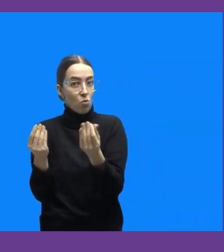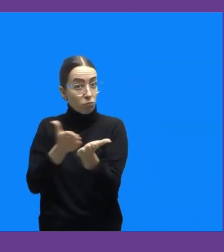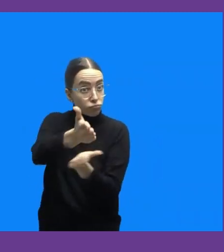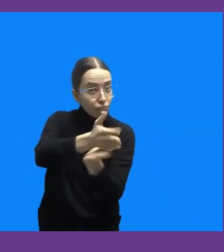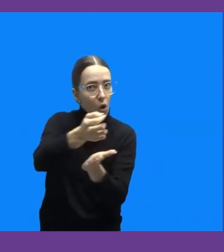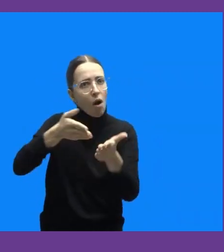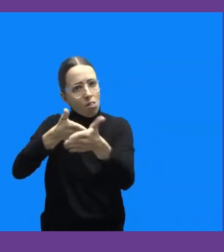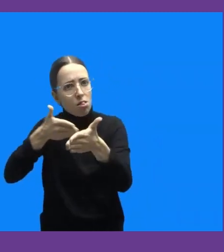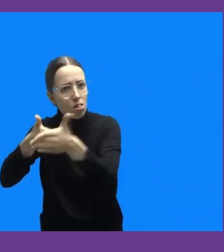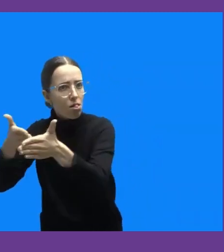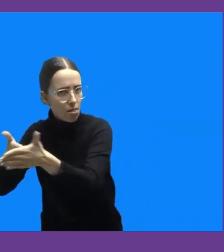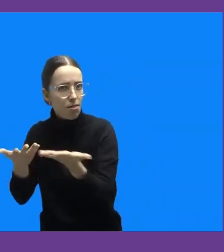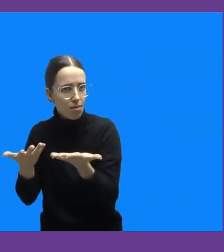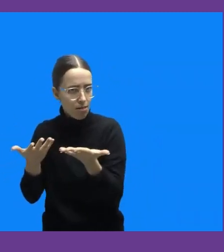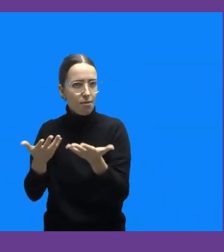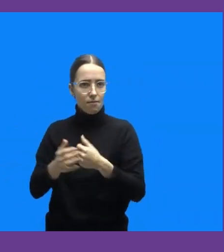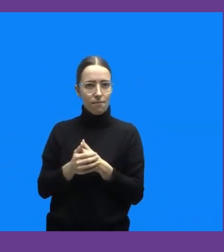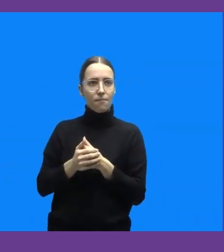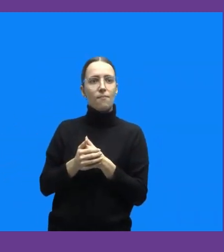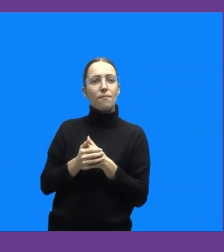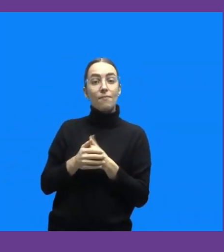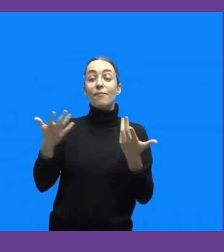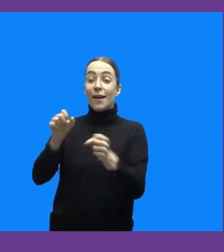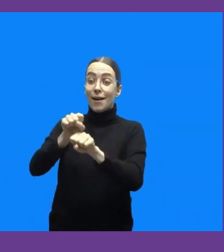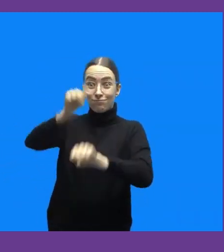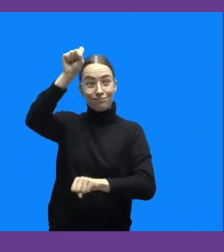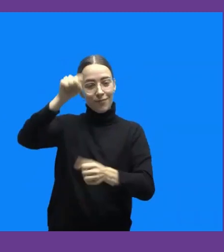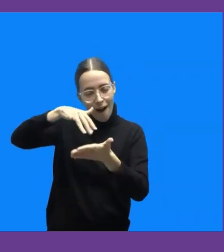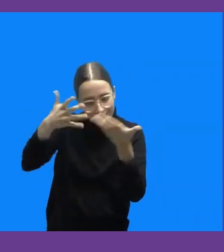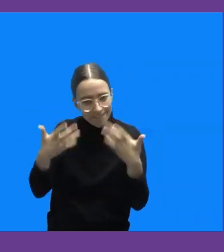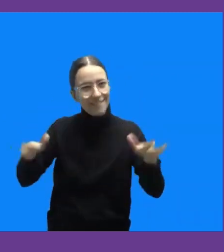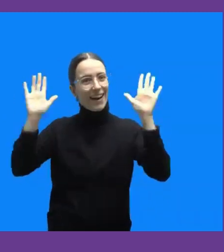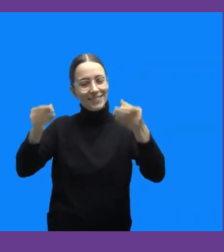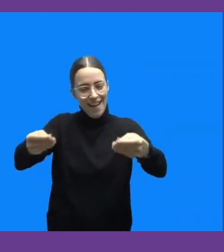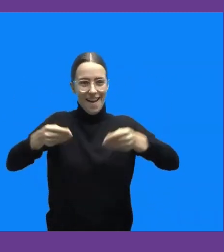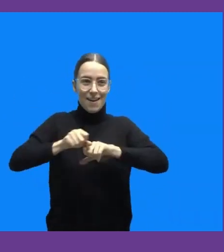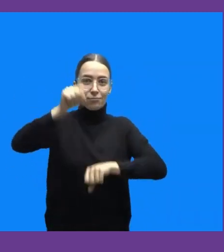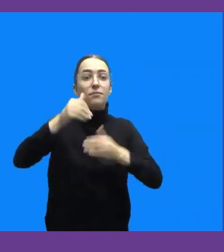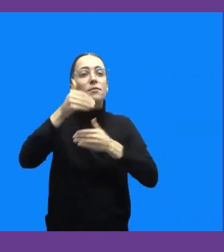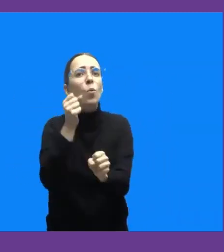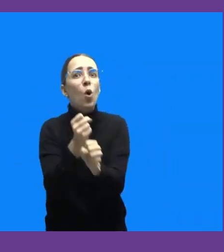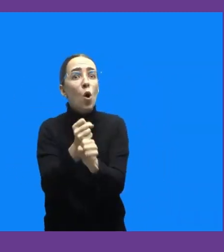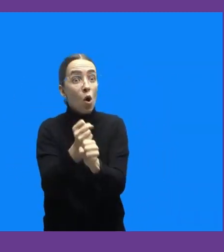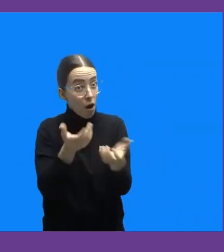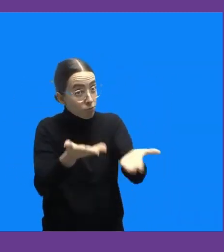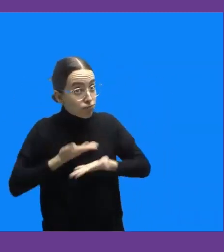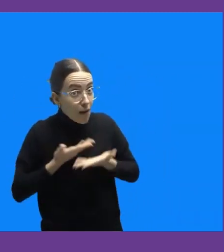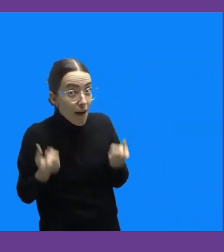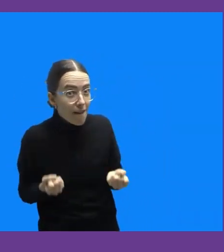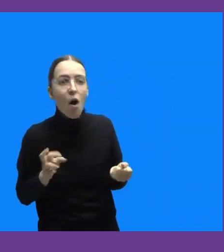basically employment, right? So based in these four dimensions, we create indicators for each, and we came